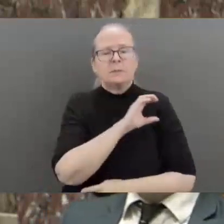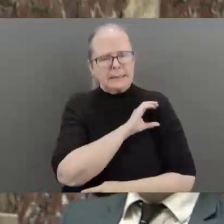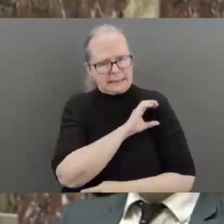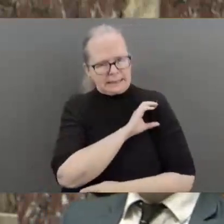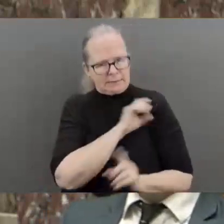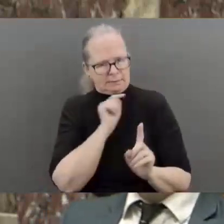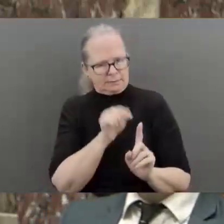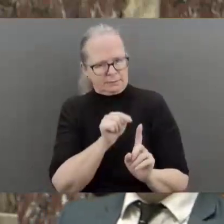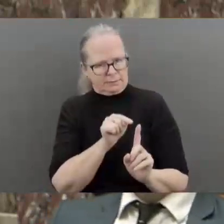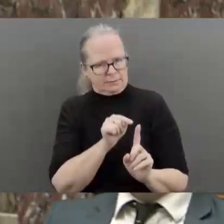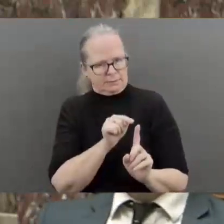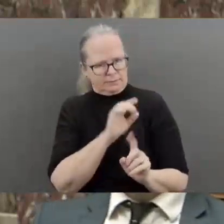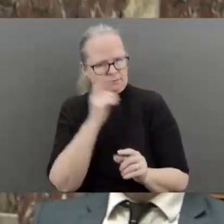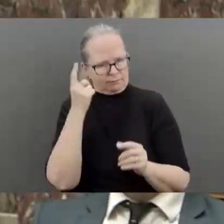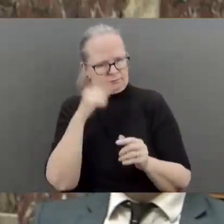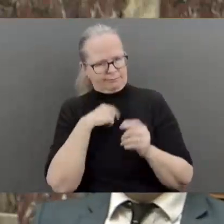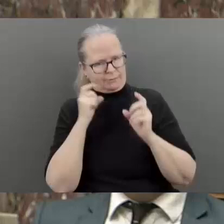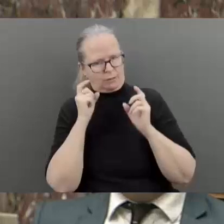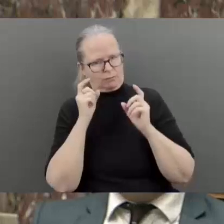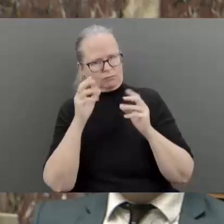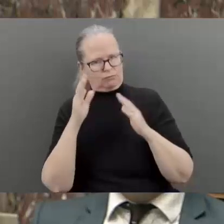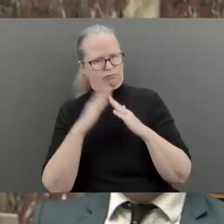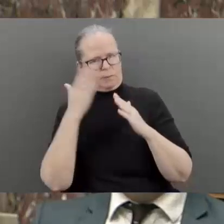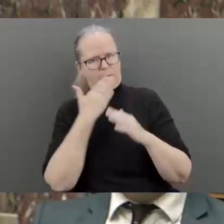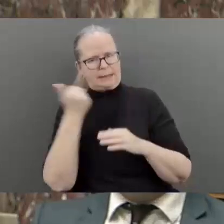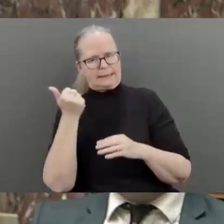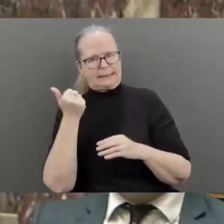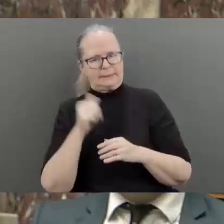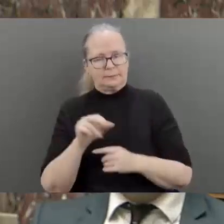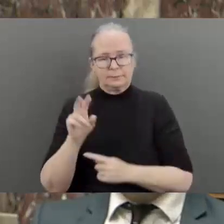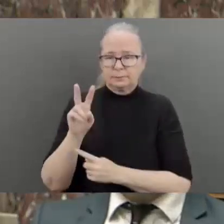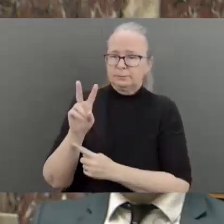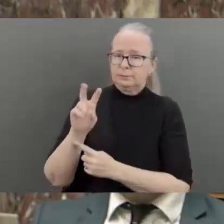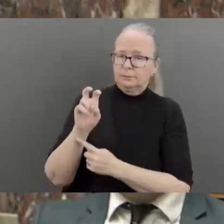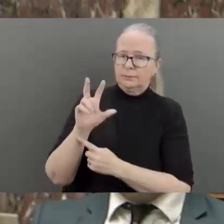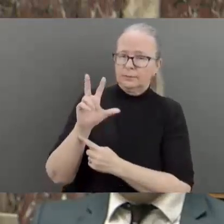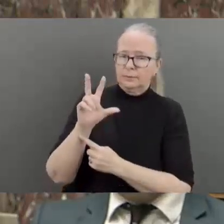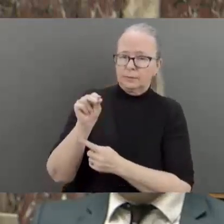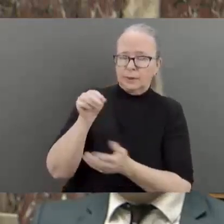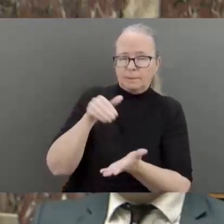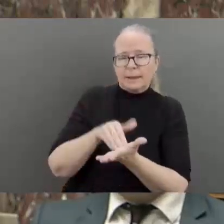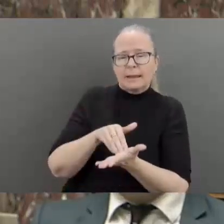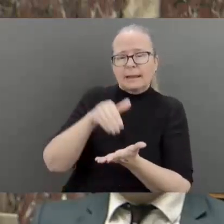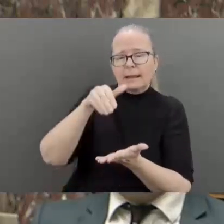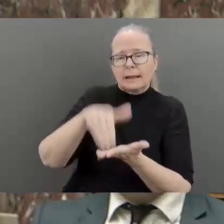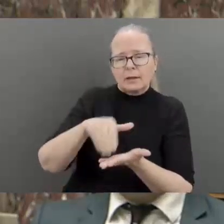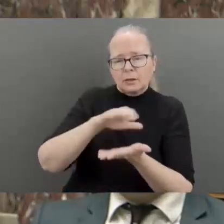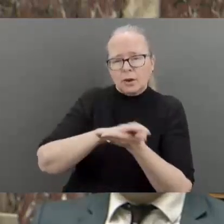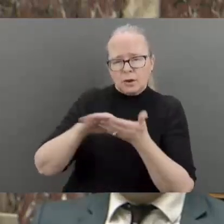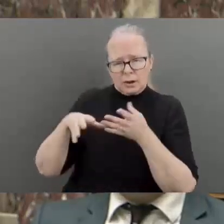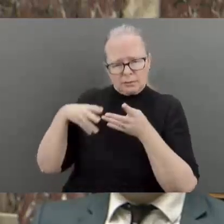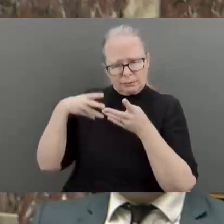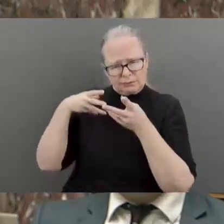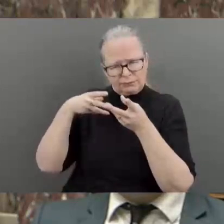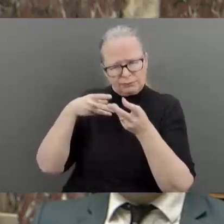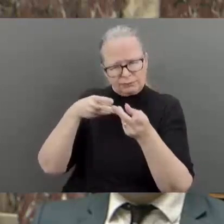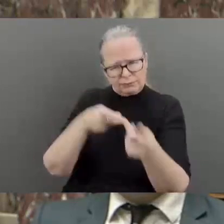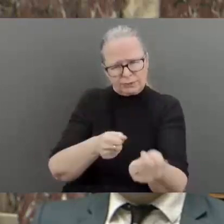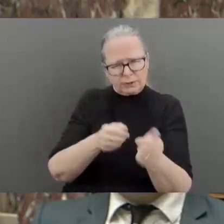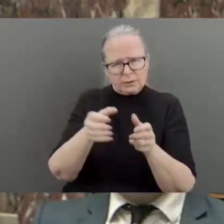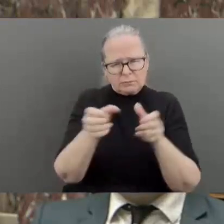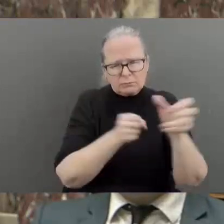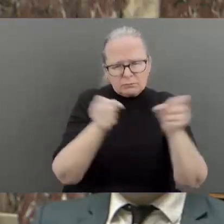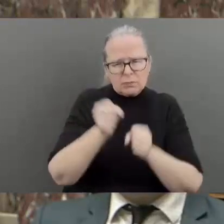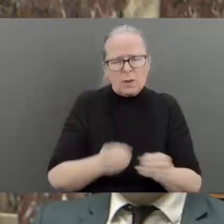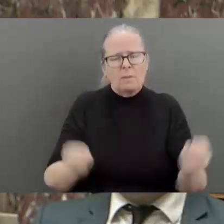$230 million has been expended to hire more RCMP officers across the province. This is filling vacancies